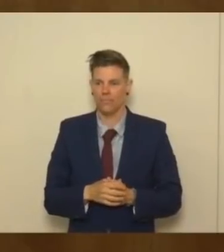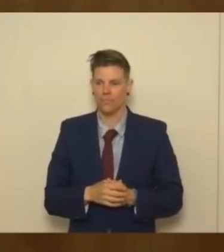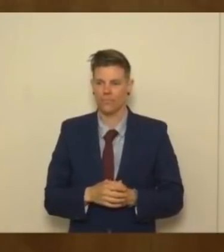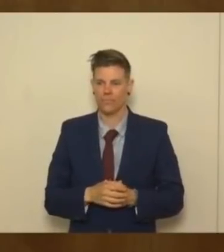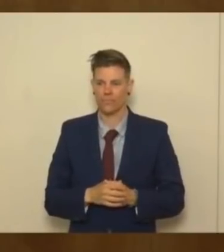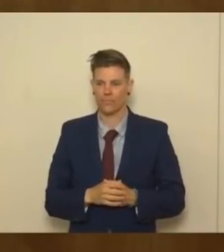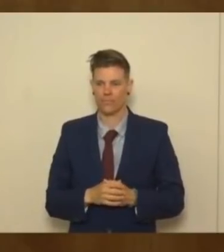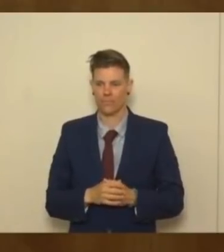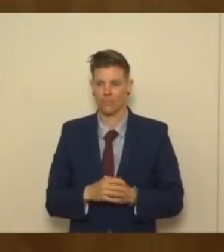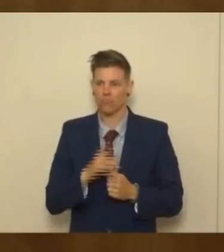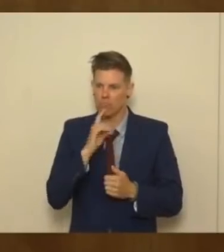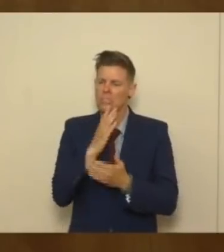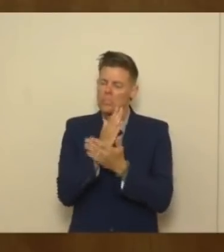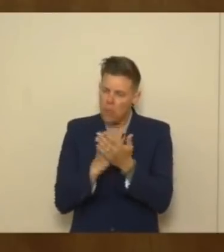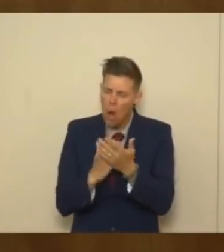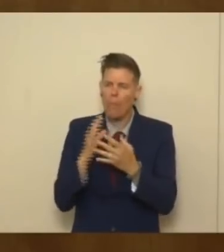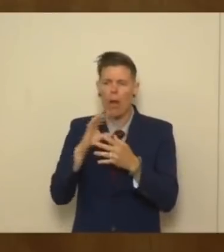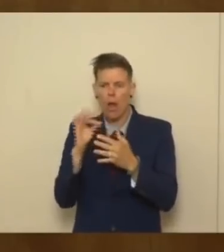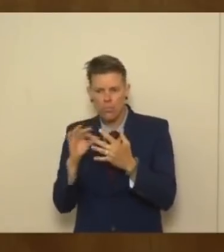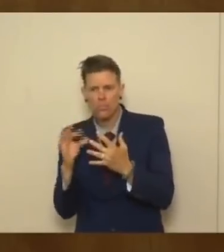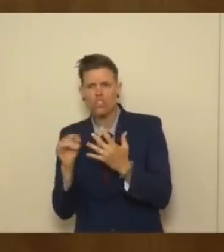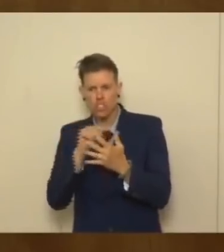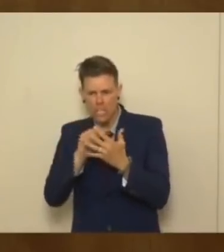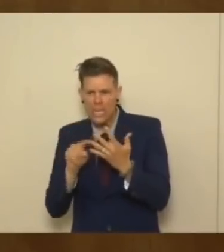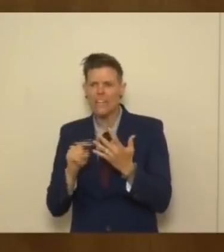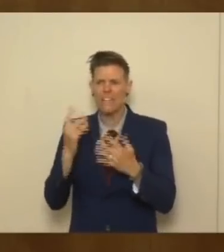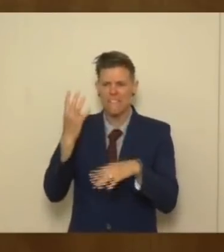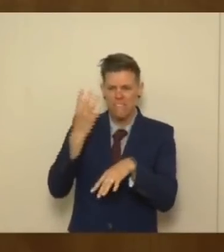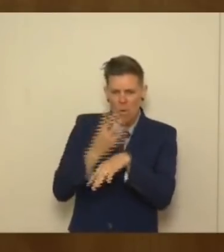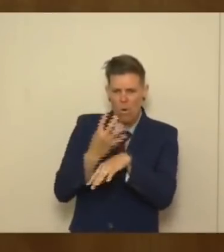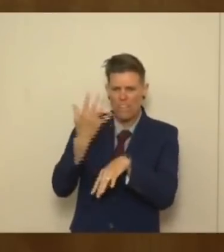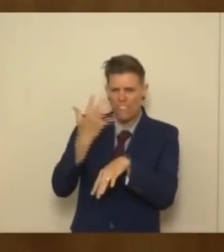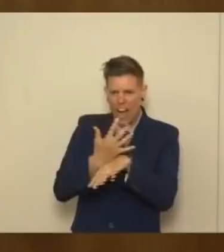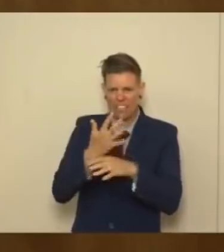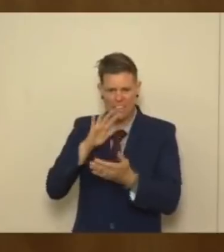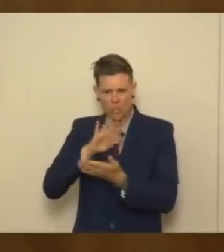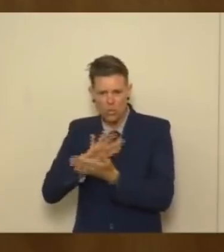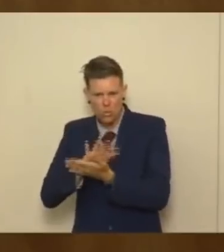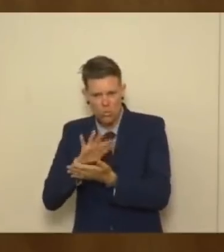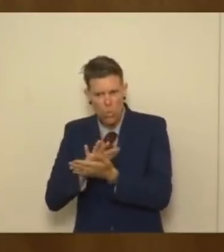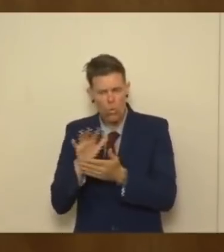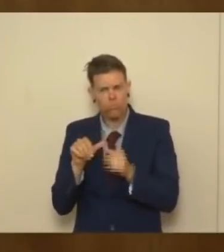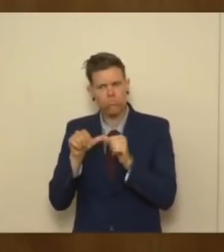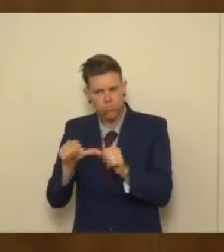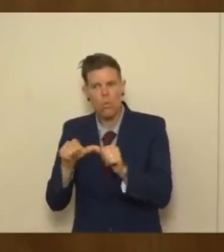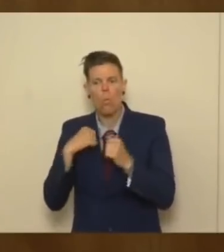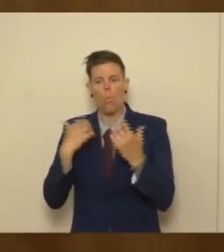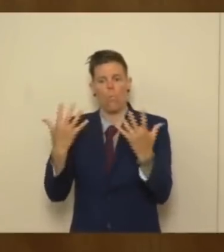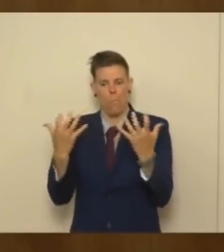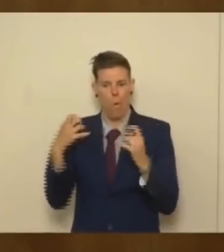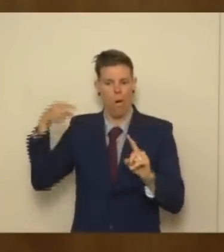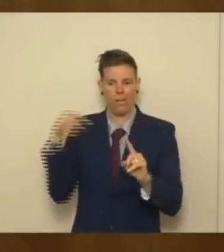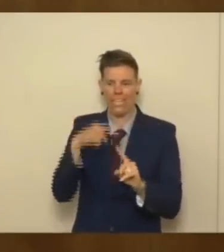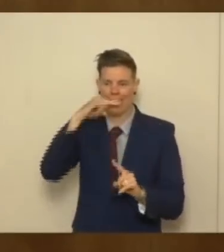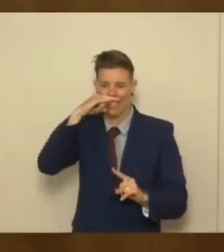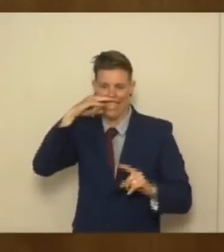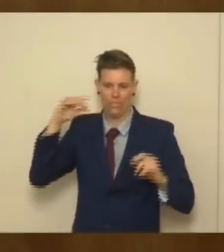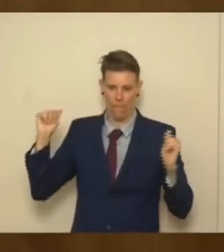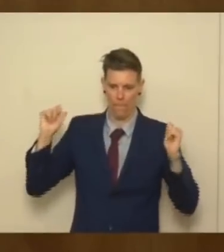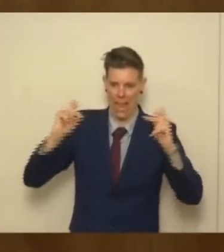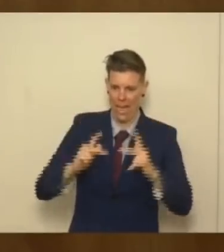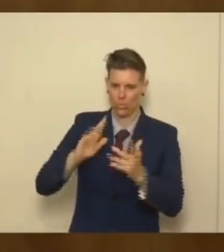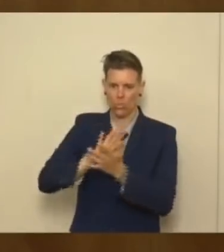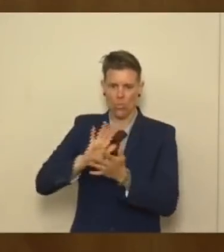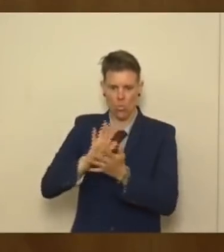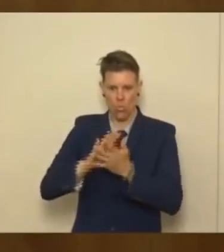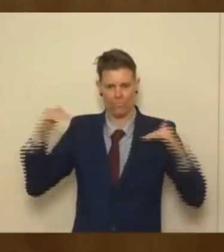without any major mitigations, just send the kids back to school. And of course those all showed a huge uptick in cases and were